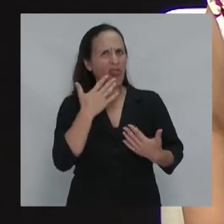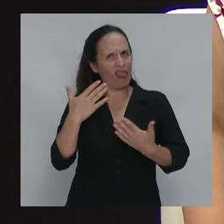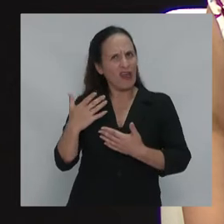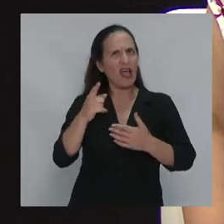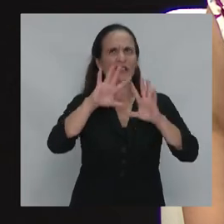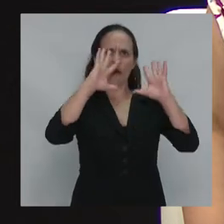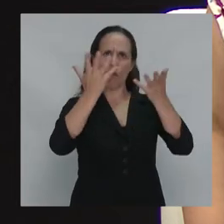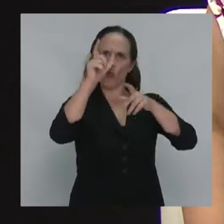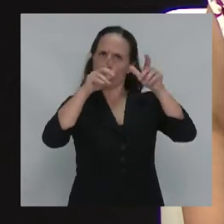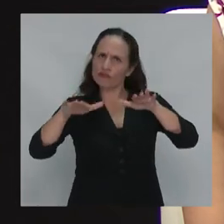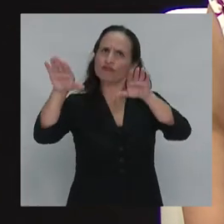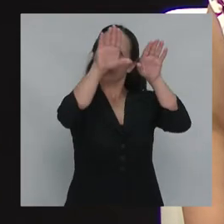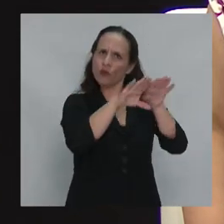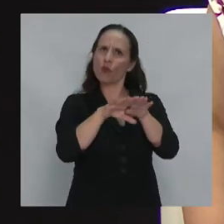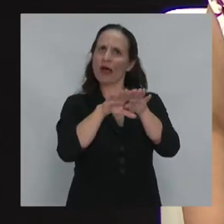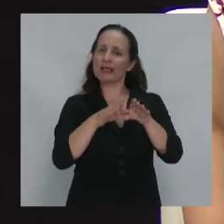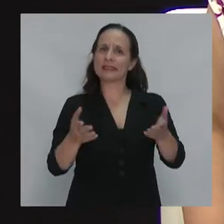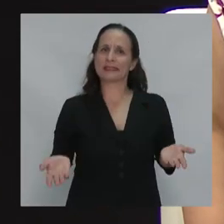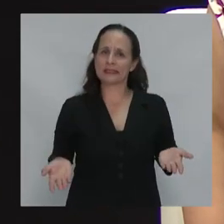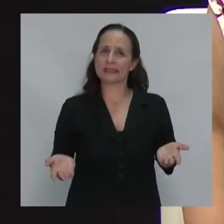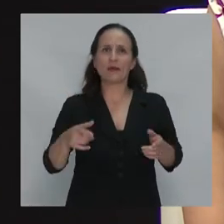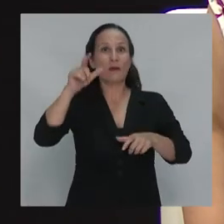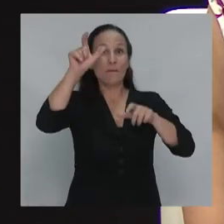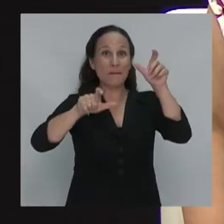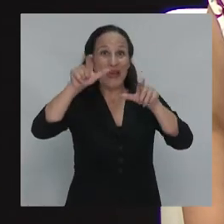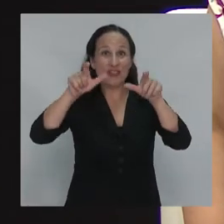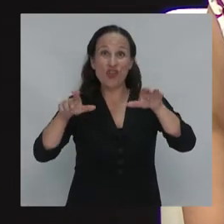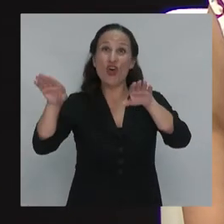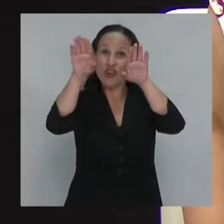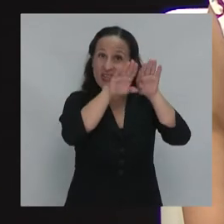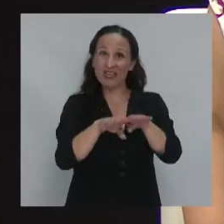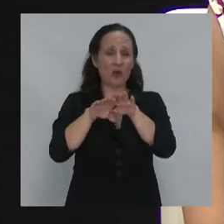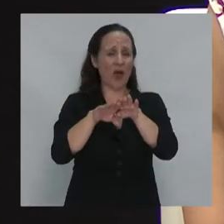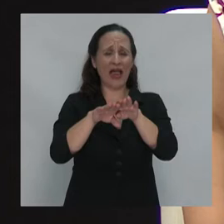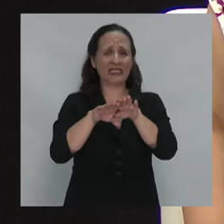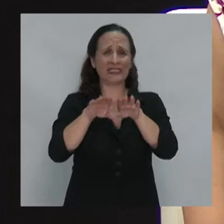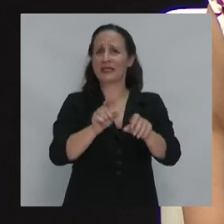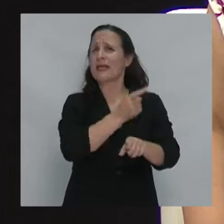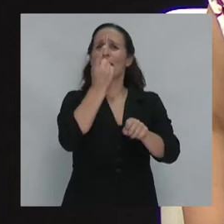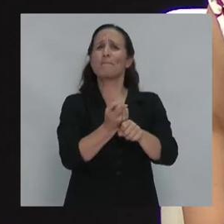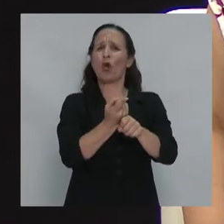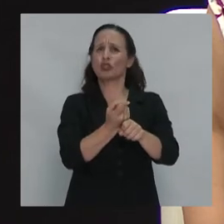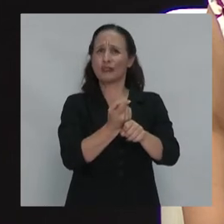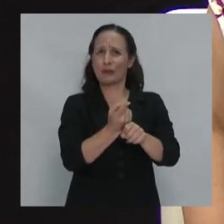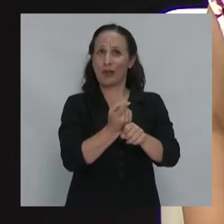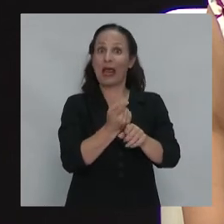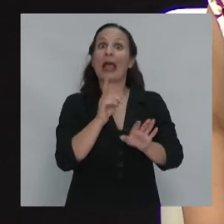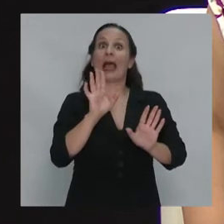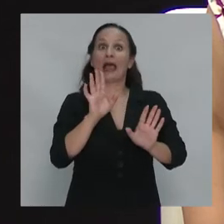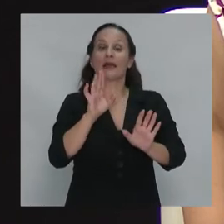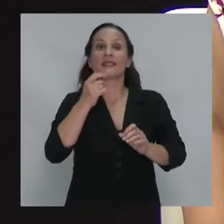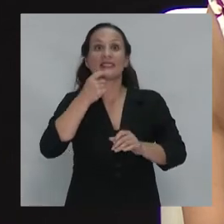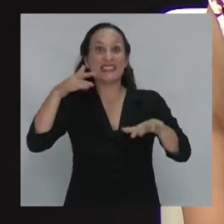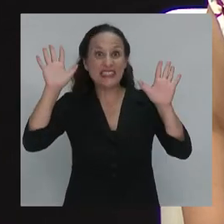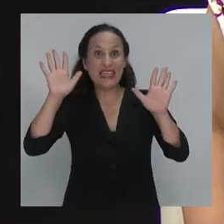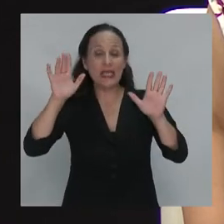between humans will not be possible without a redistribution of social wealth. And by this, I mean